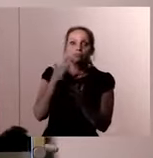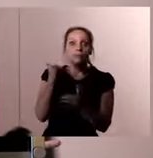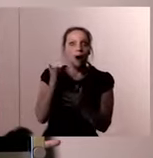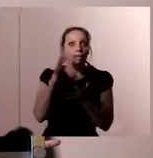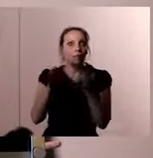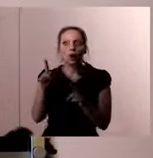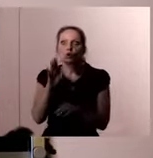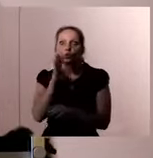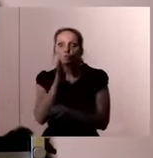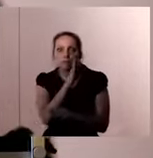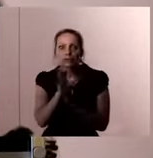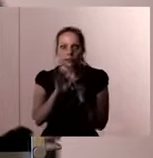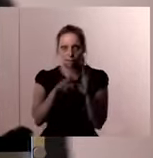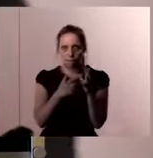bargain.